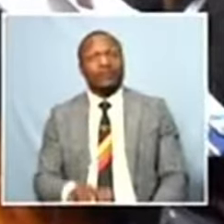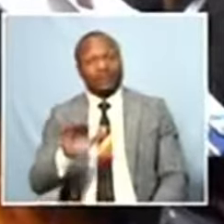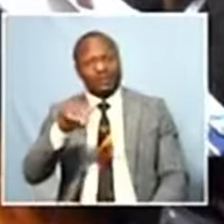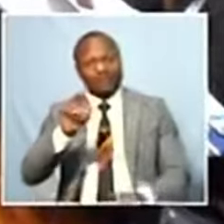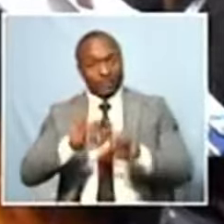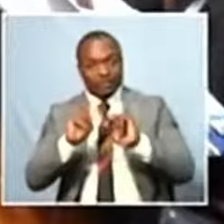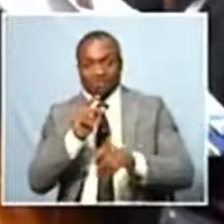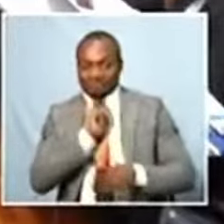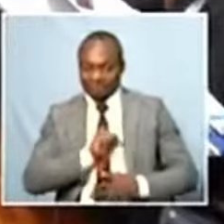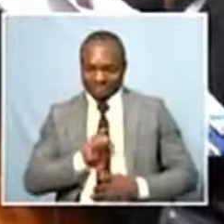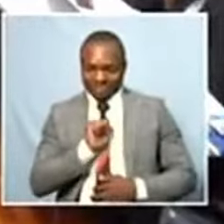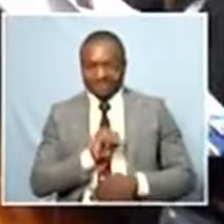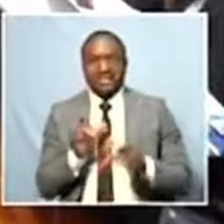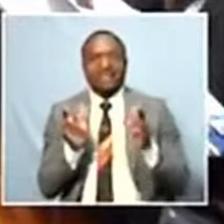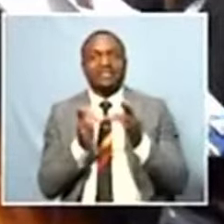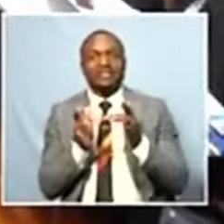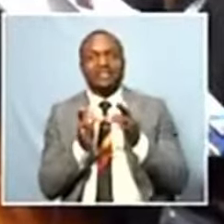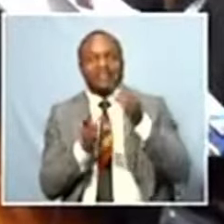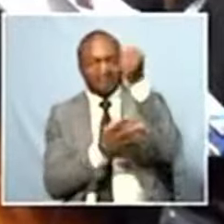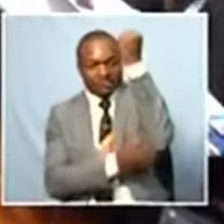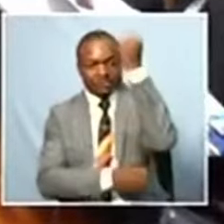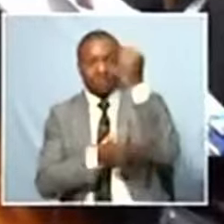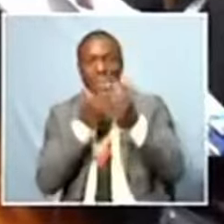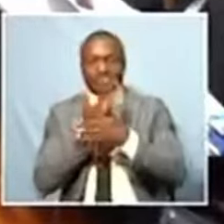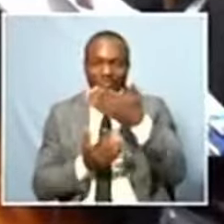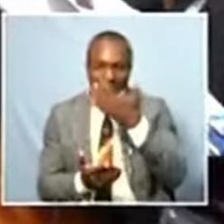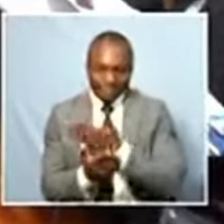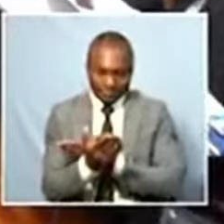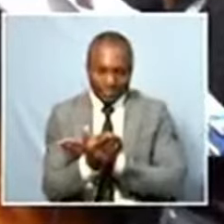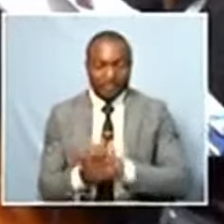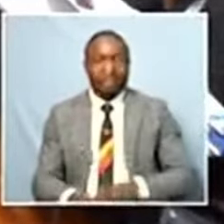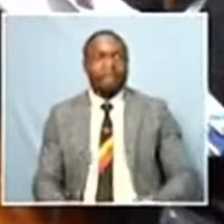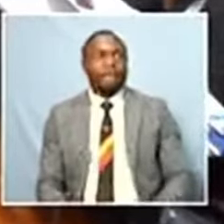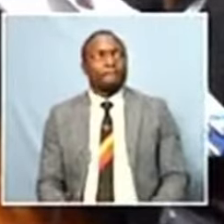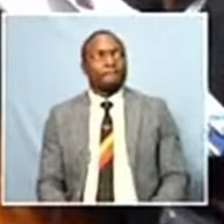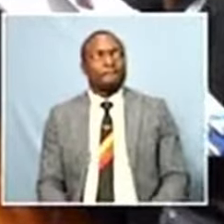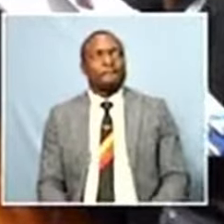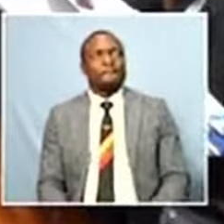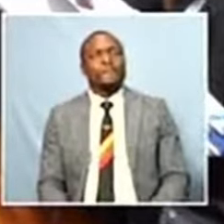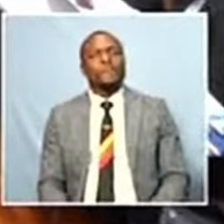Yes, Chair. My apology. The internet seems to be poor, Chair. Good morning. Morning.